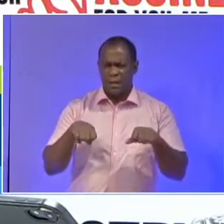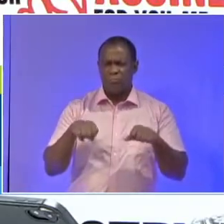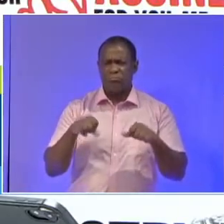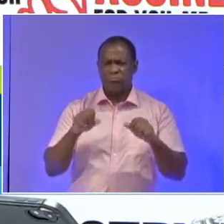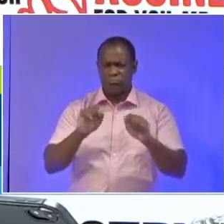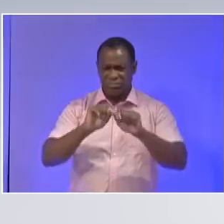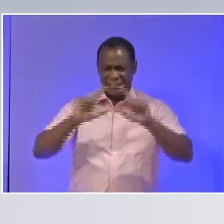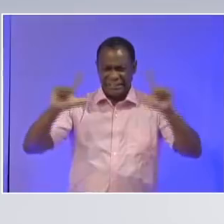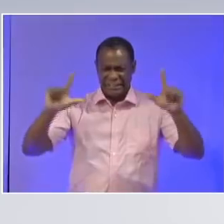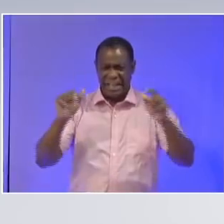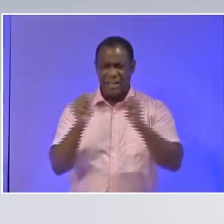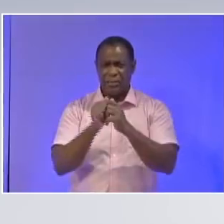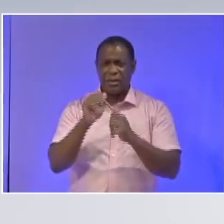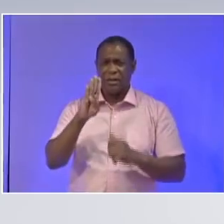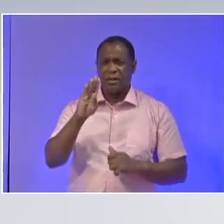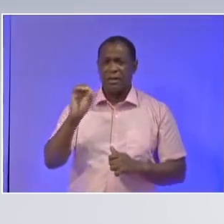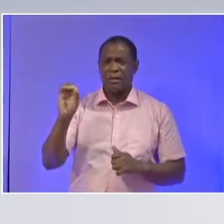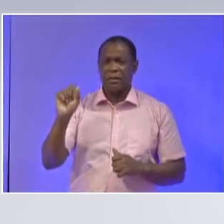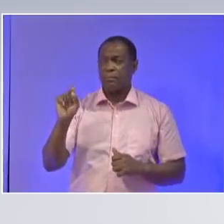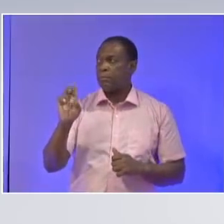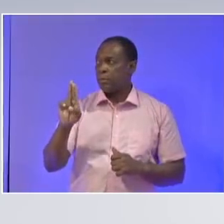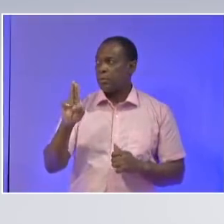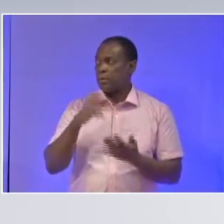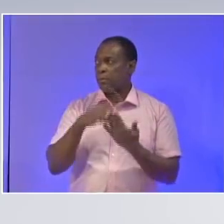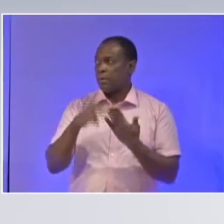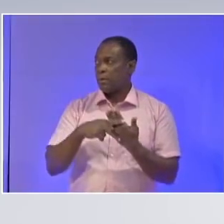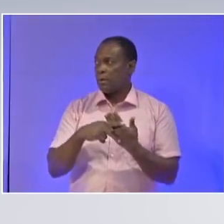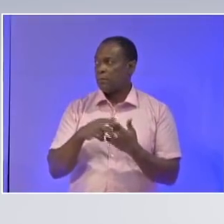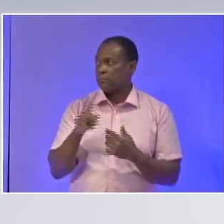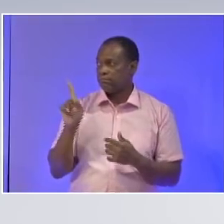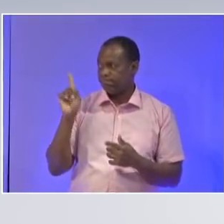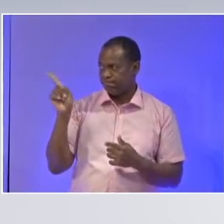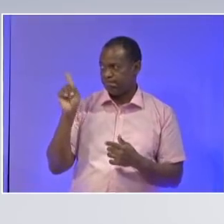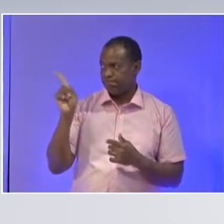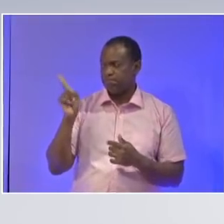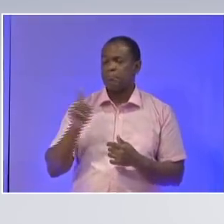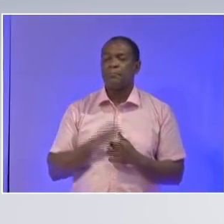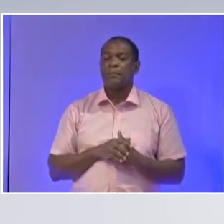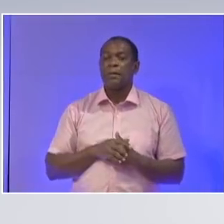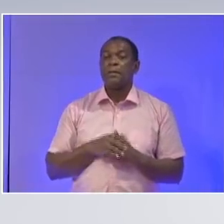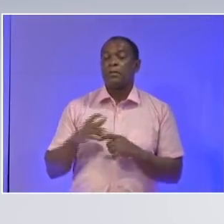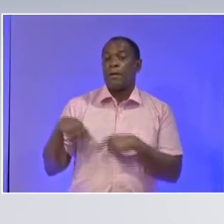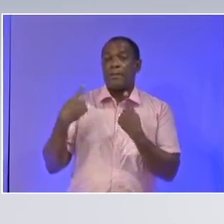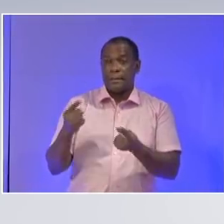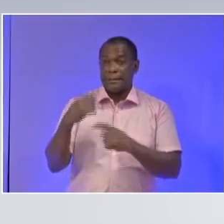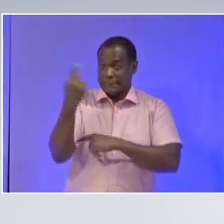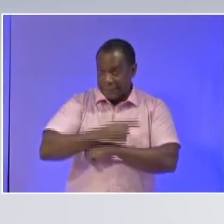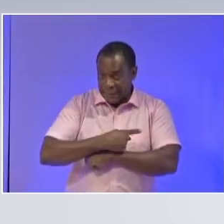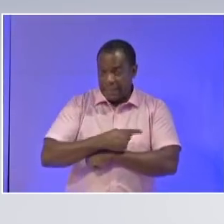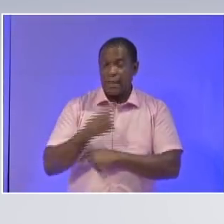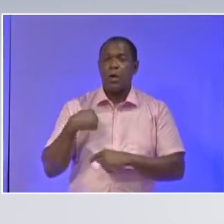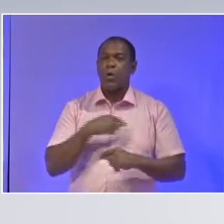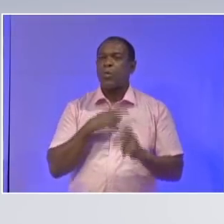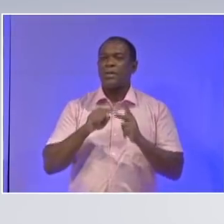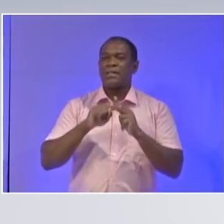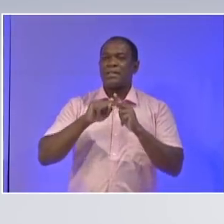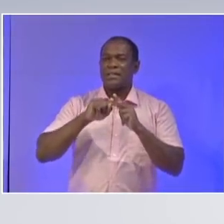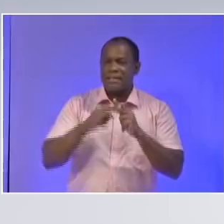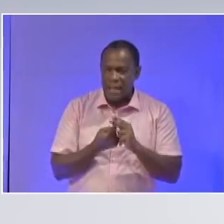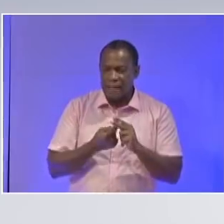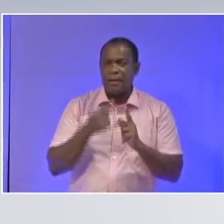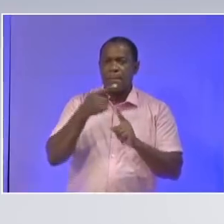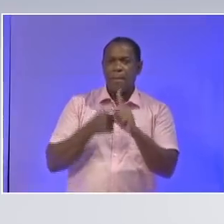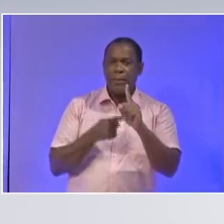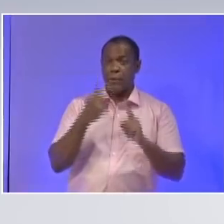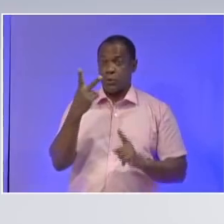program. Right. So, ladies and gentlemen, we have, as of today, we have started month 2